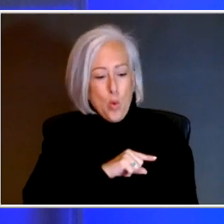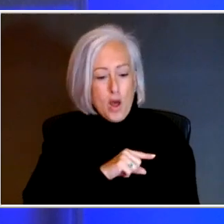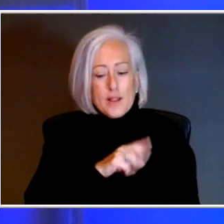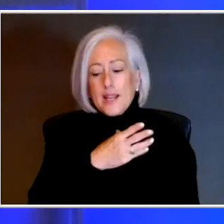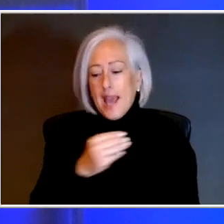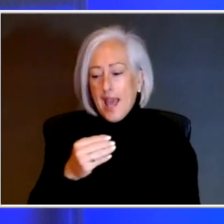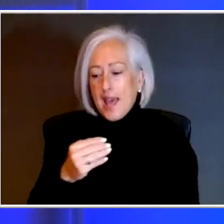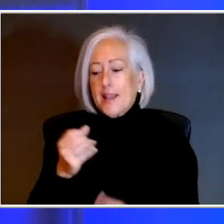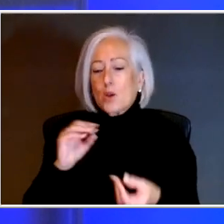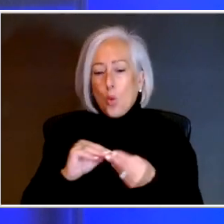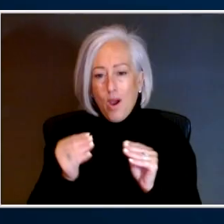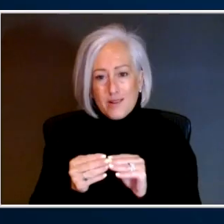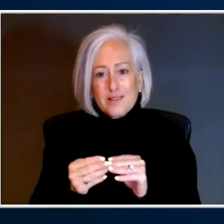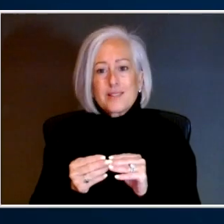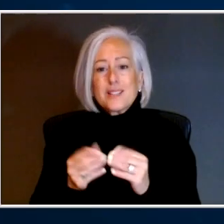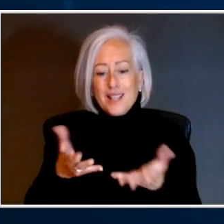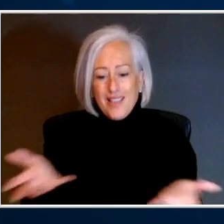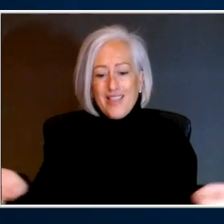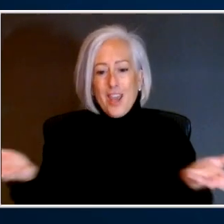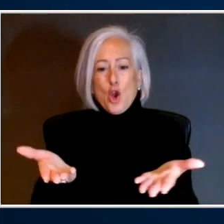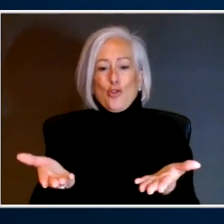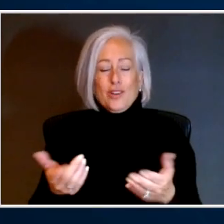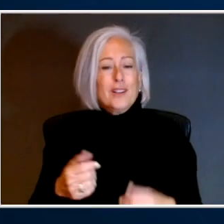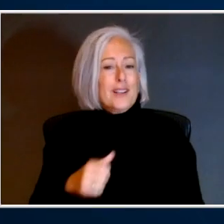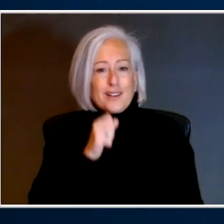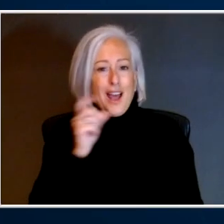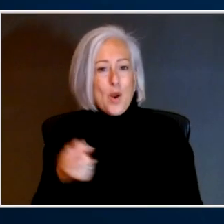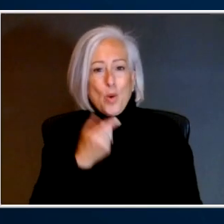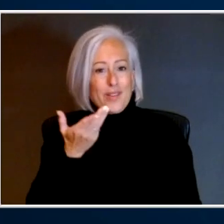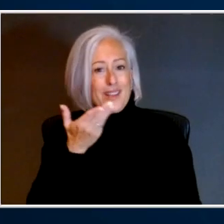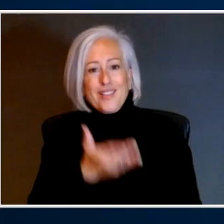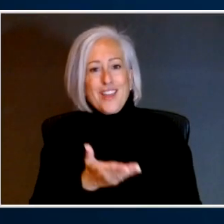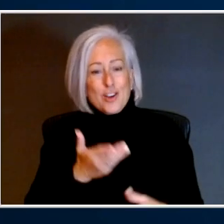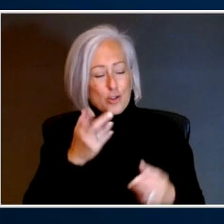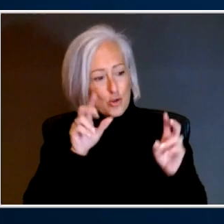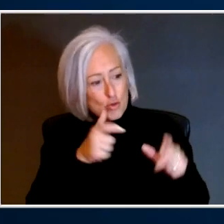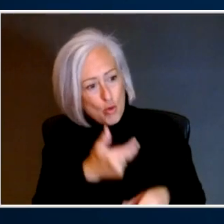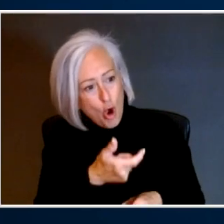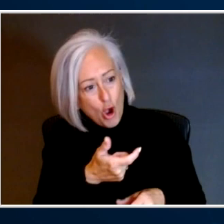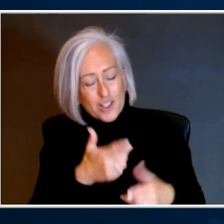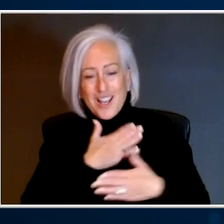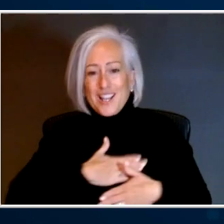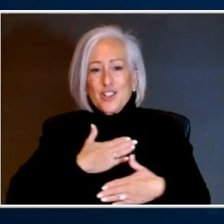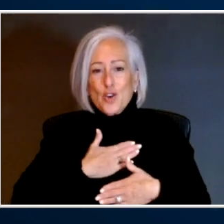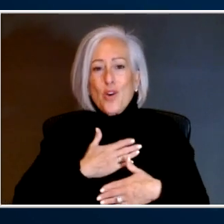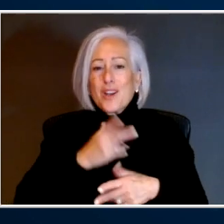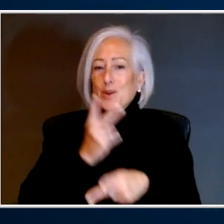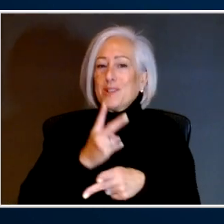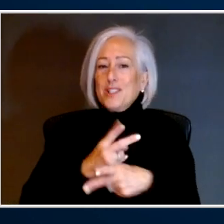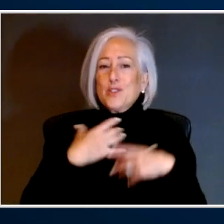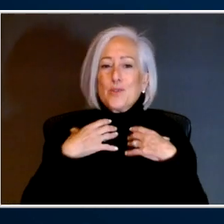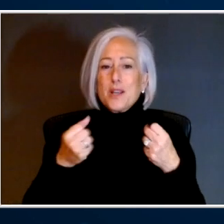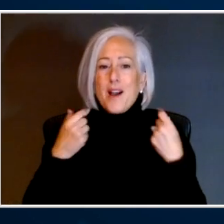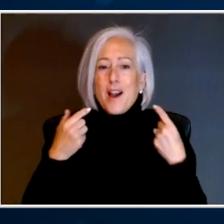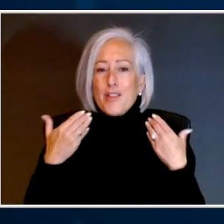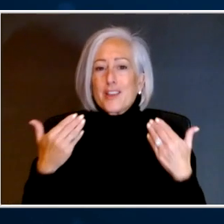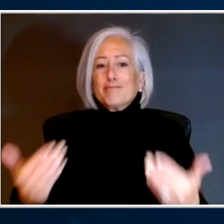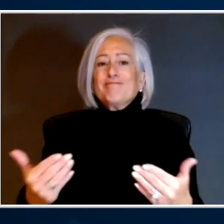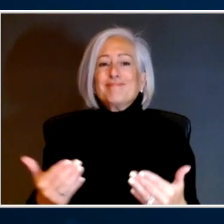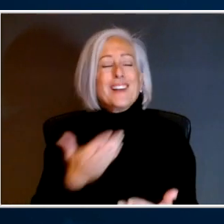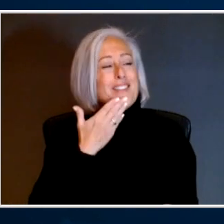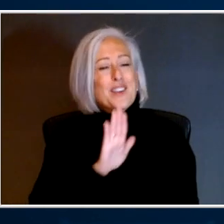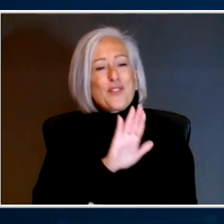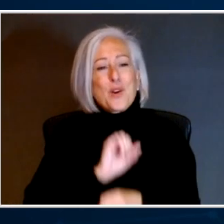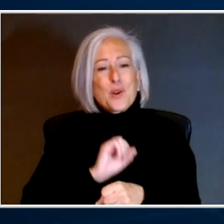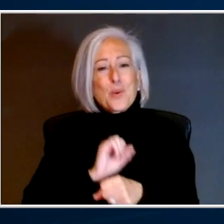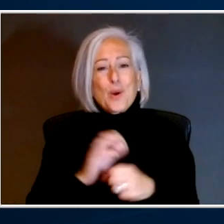out there. Yeah, they're not just there to watch and enjoy. We got to keep them healthy while they do it. Yep. For the long run. That's Dr. right. Vopak, great. Thank you for the work you're doing here for our